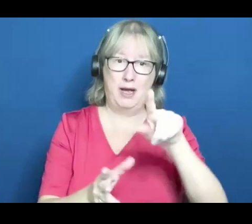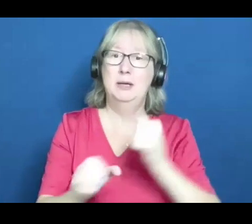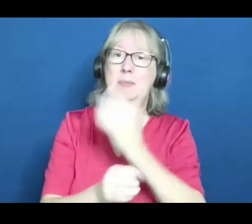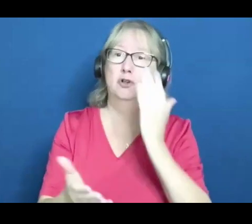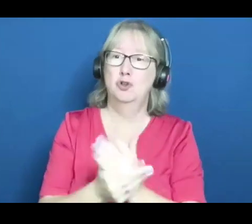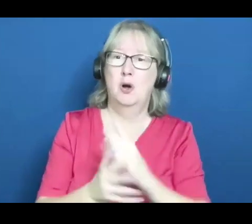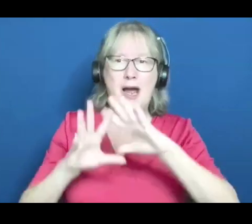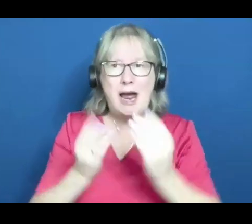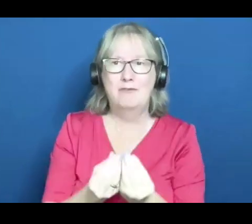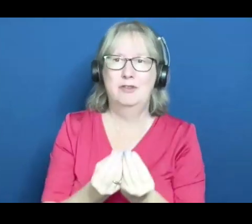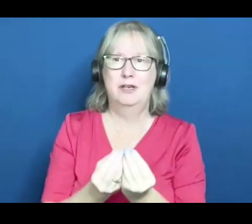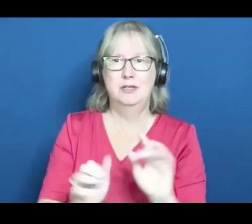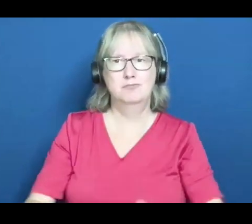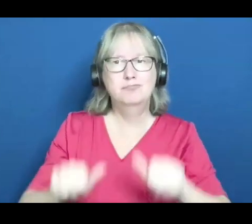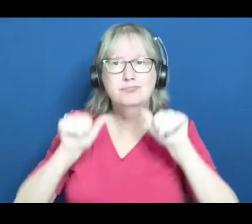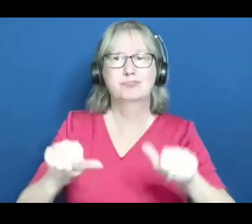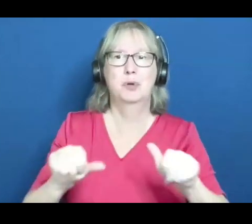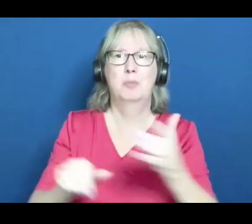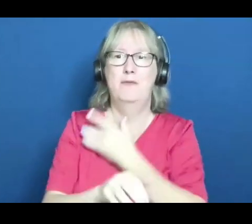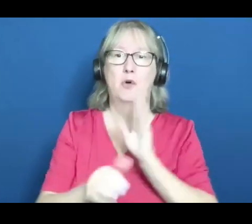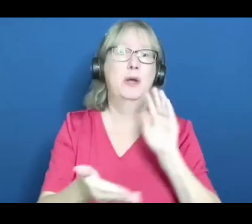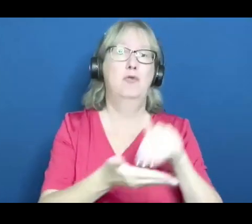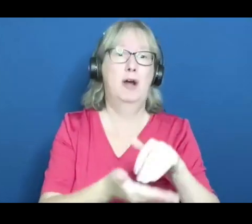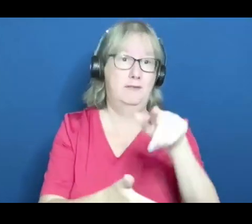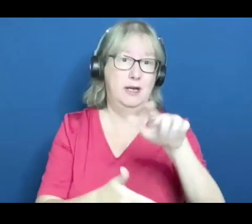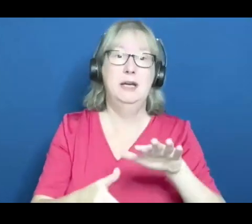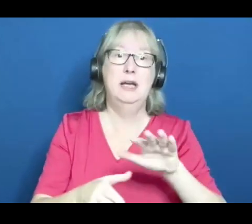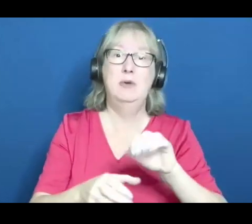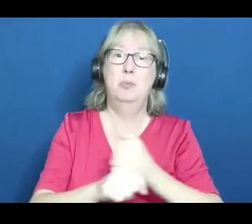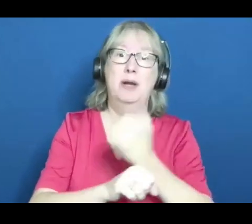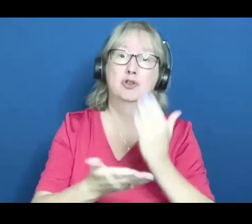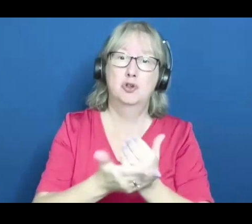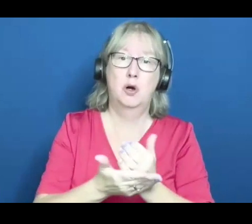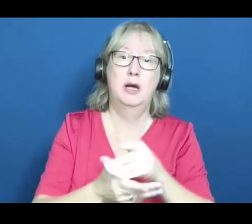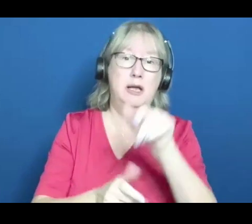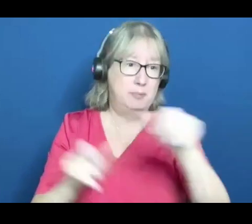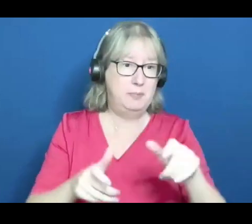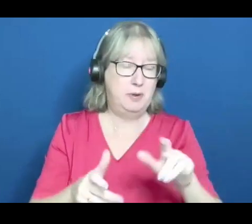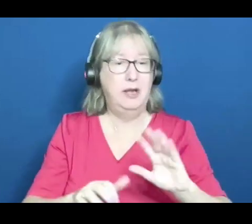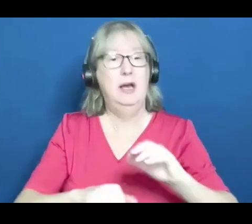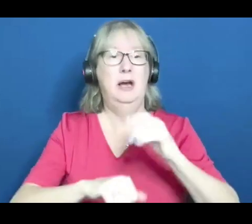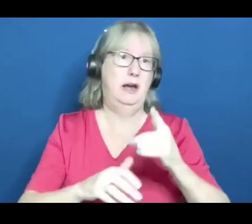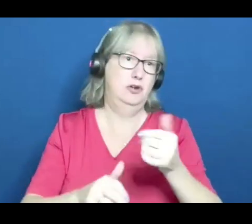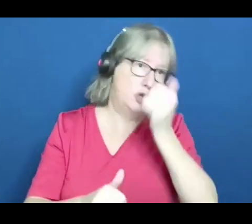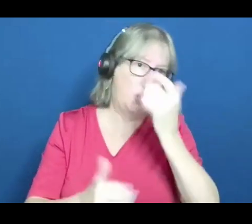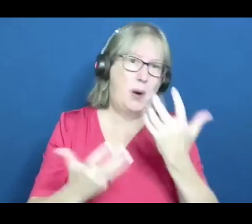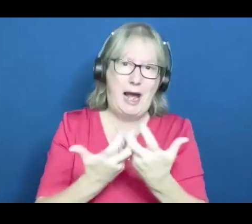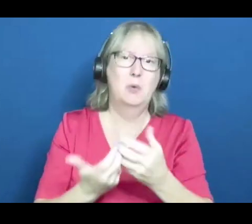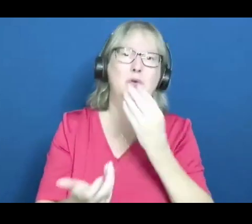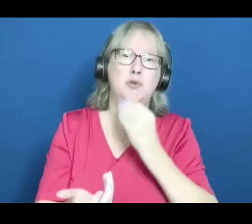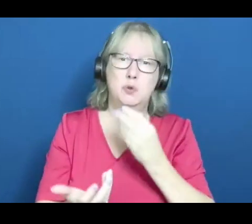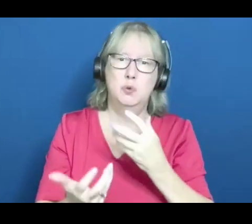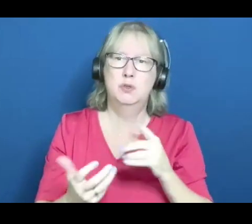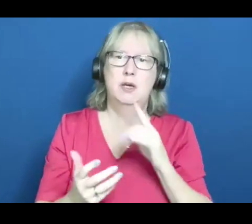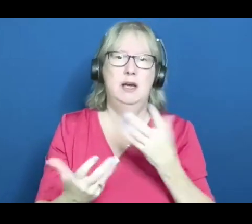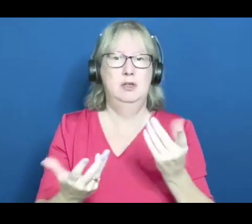come on site, and then they make sure everything's set up, the individuals trained how to use it, and everything's in tune. So how to